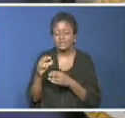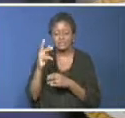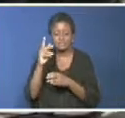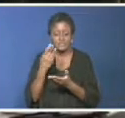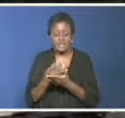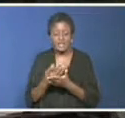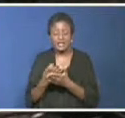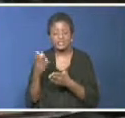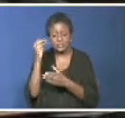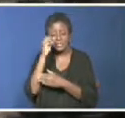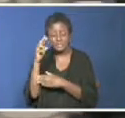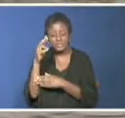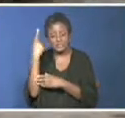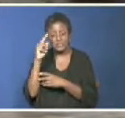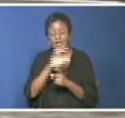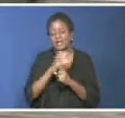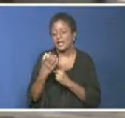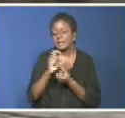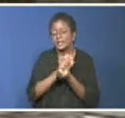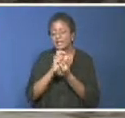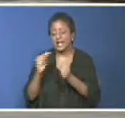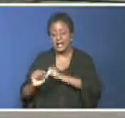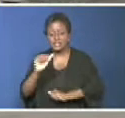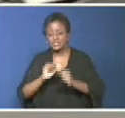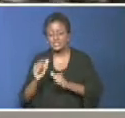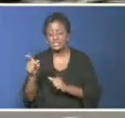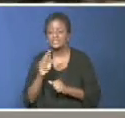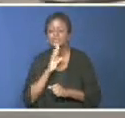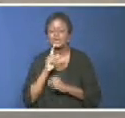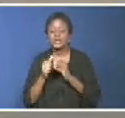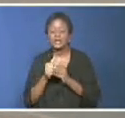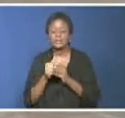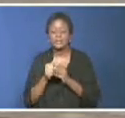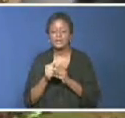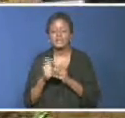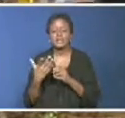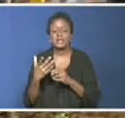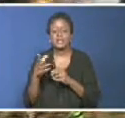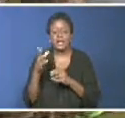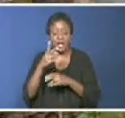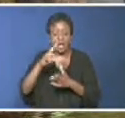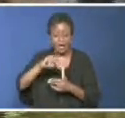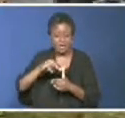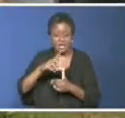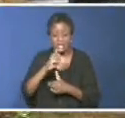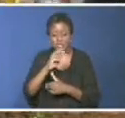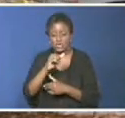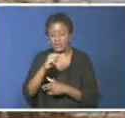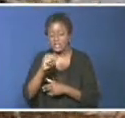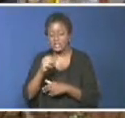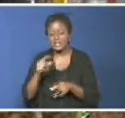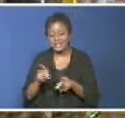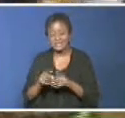Tuesday. In the Bahamas, he stressed the 2019's Category 5 Hurricane Dorian is a prime example, having cost the country